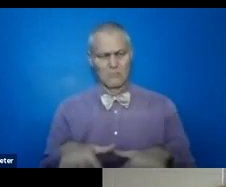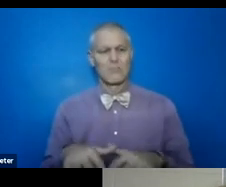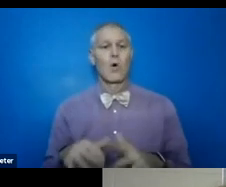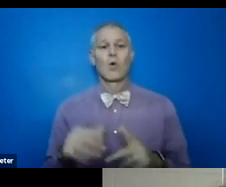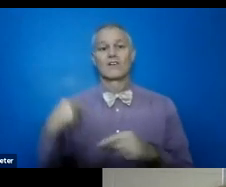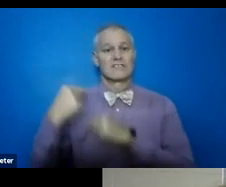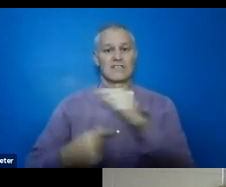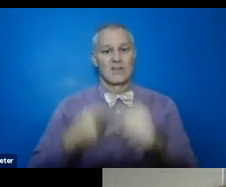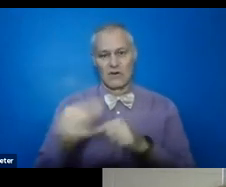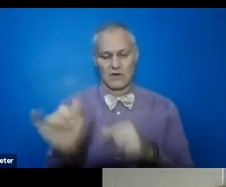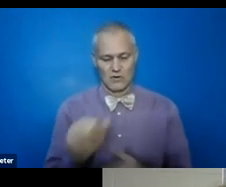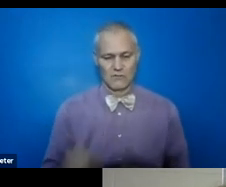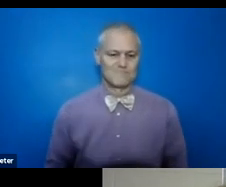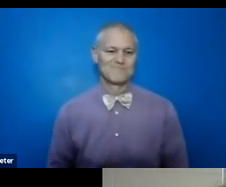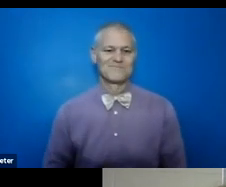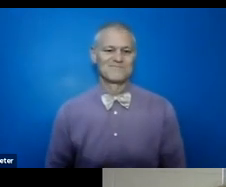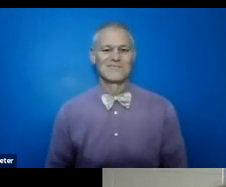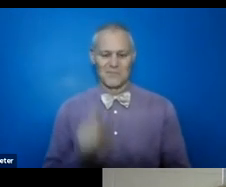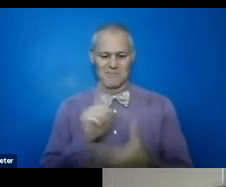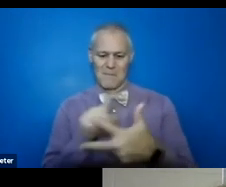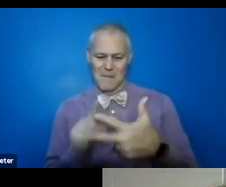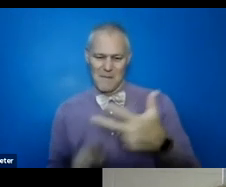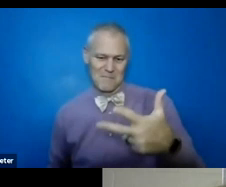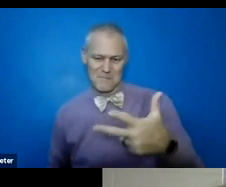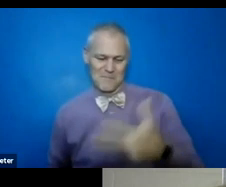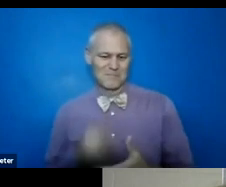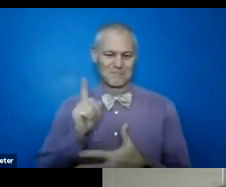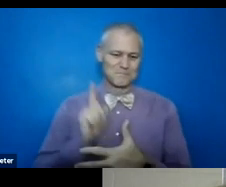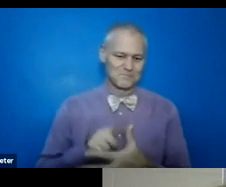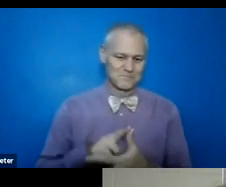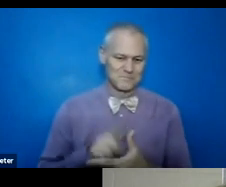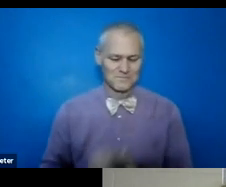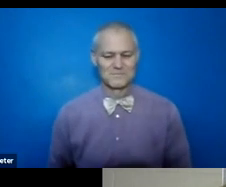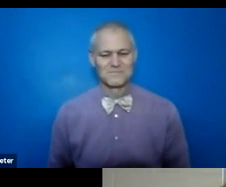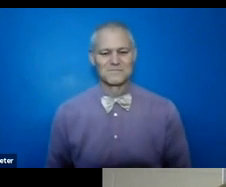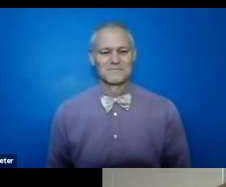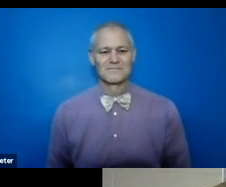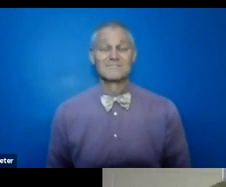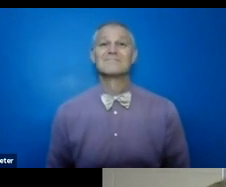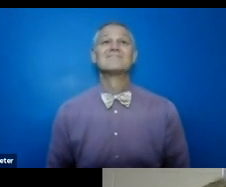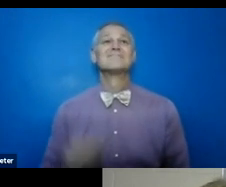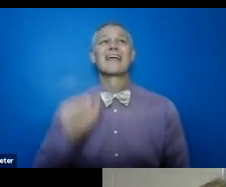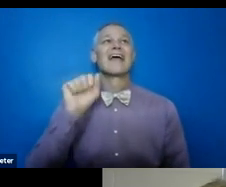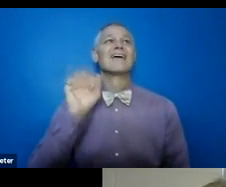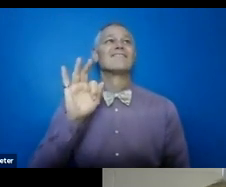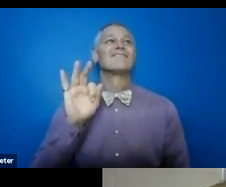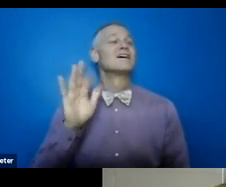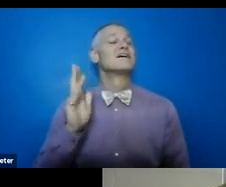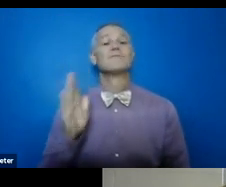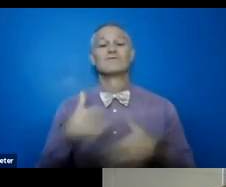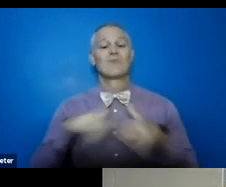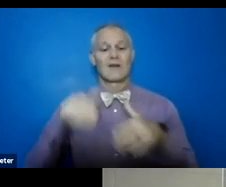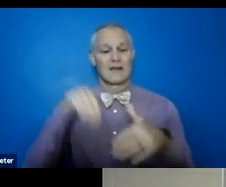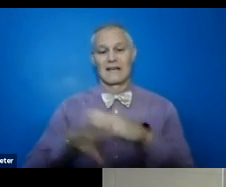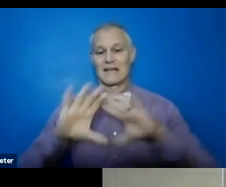So quickly, I'll take these one by one. Now, if I were walking into a classroom